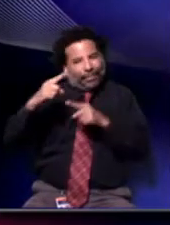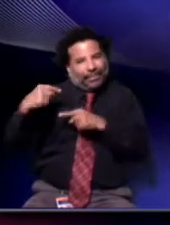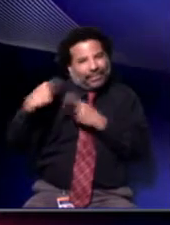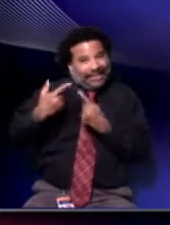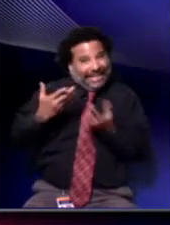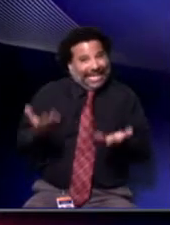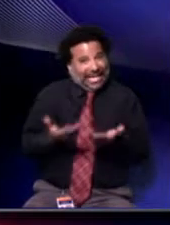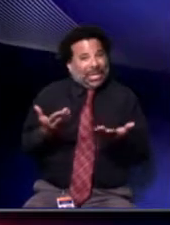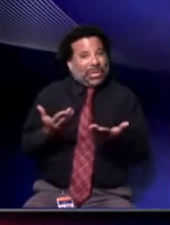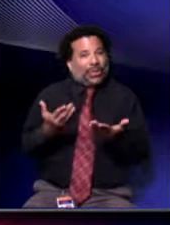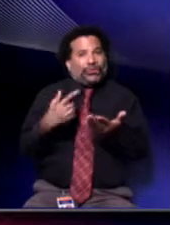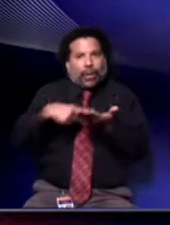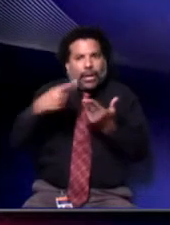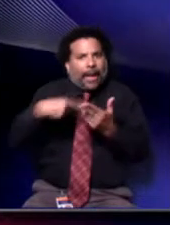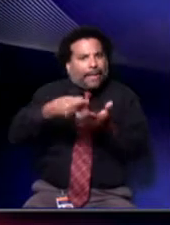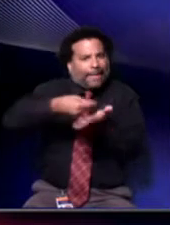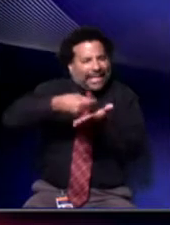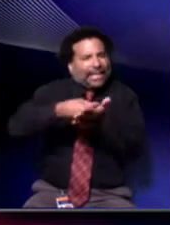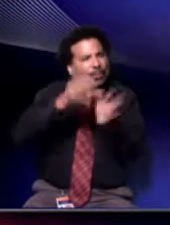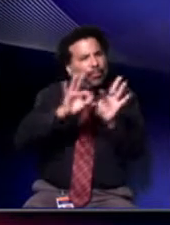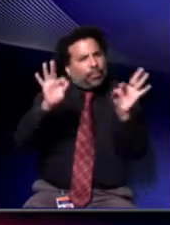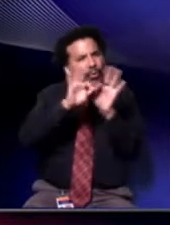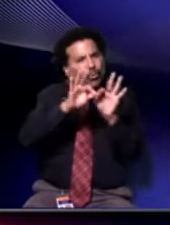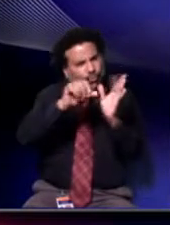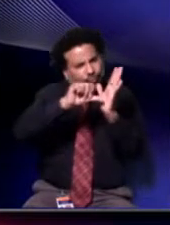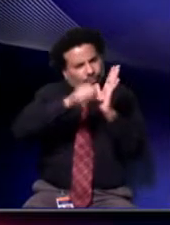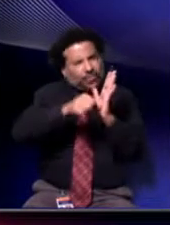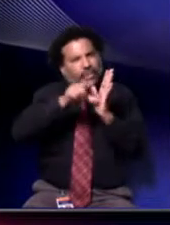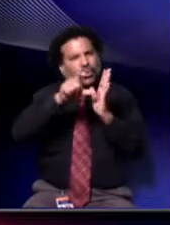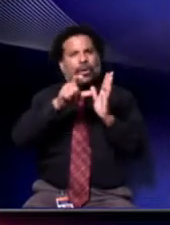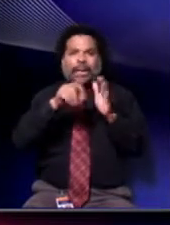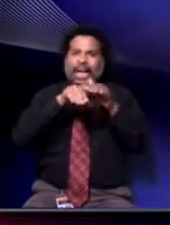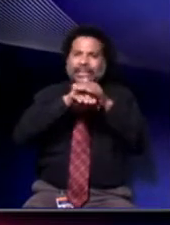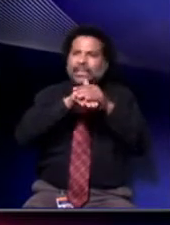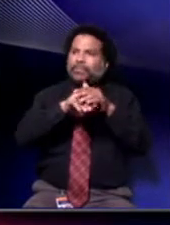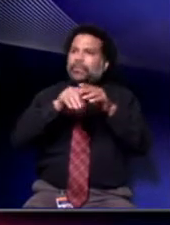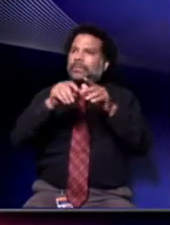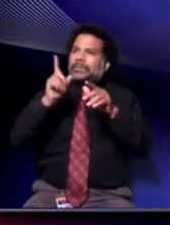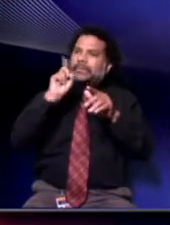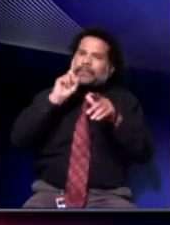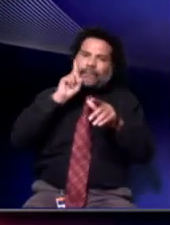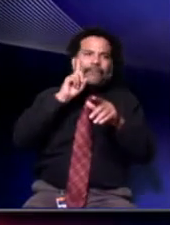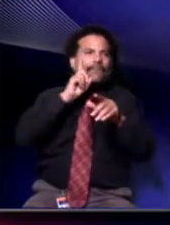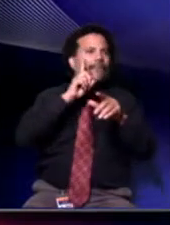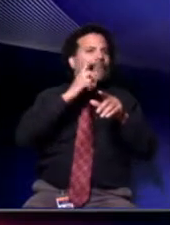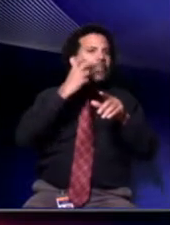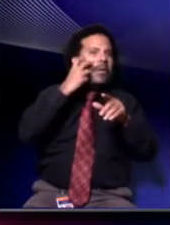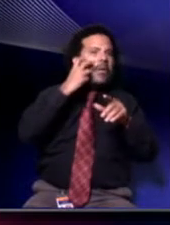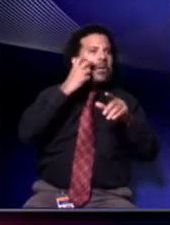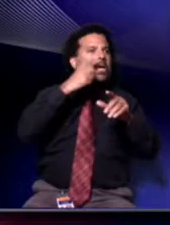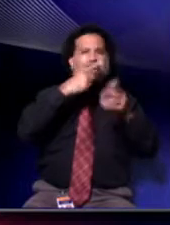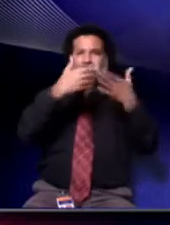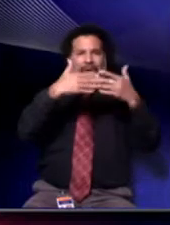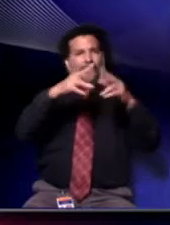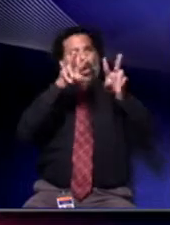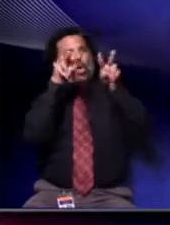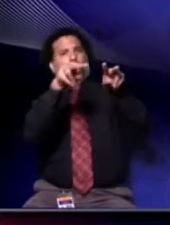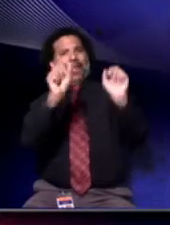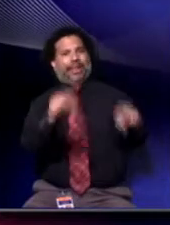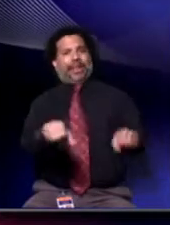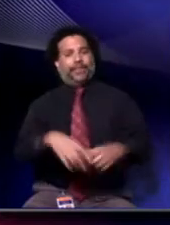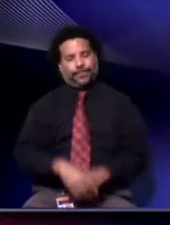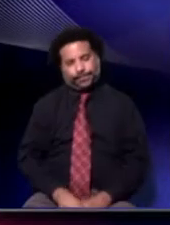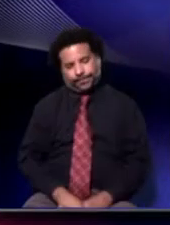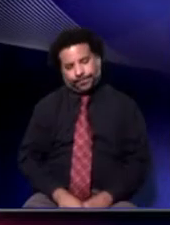about finances. The second thing is at least for me, where I would see this going next is you've got all of these different